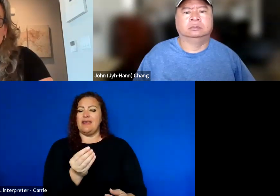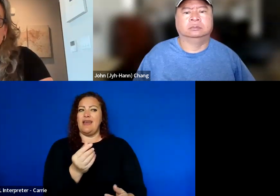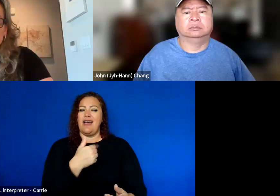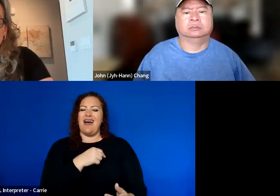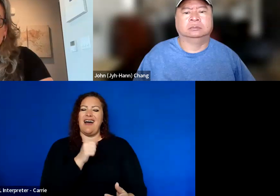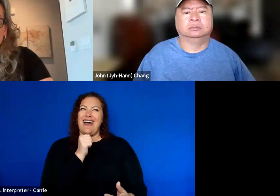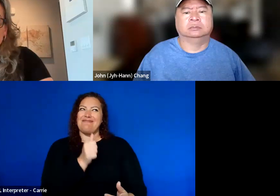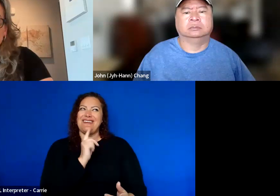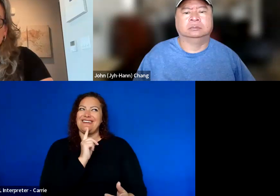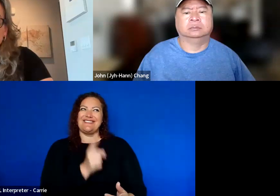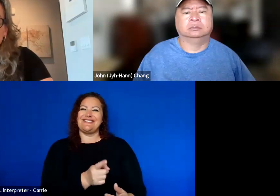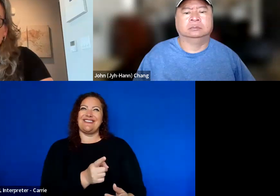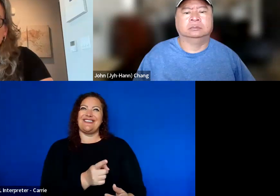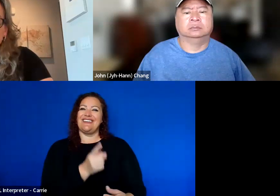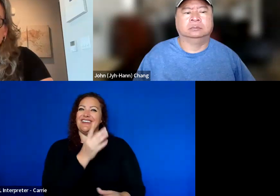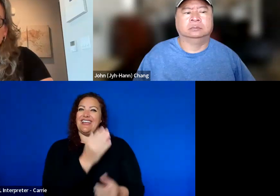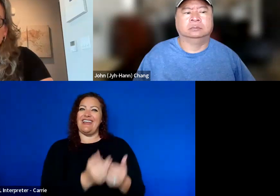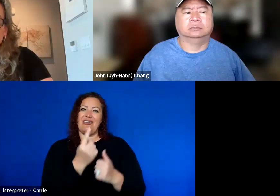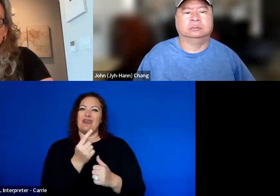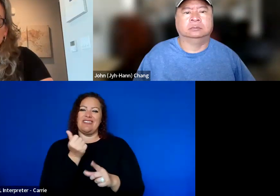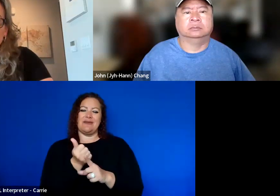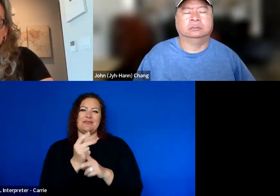so sure that everybody who's in